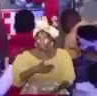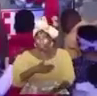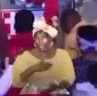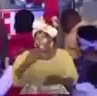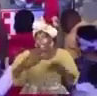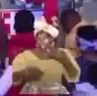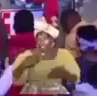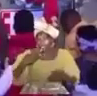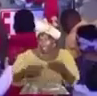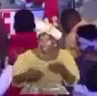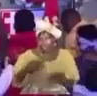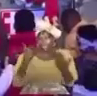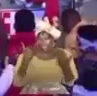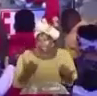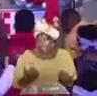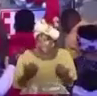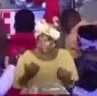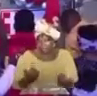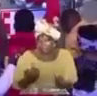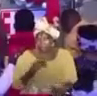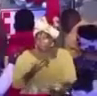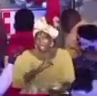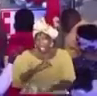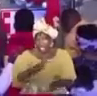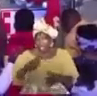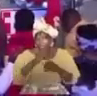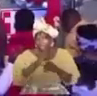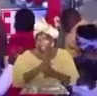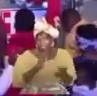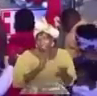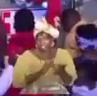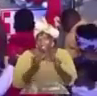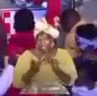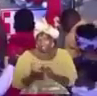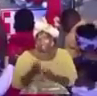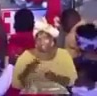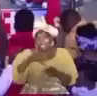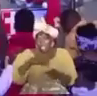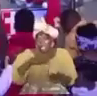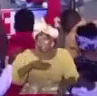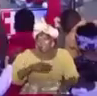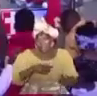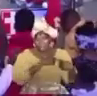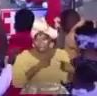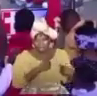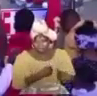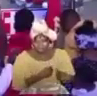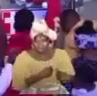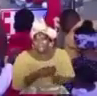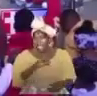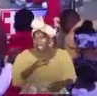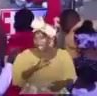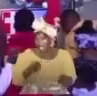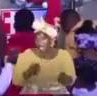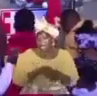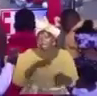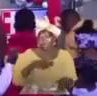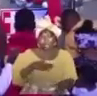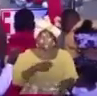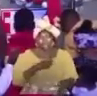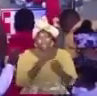justification. Right now, I receive Jesus into my heart as my